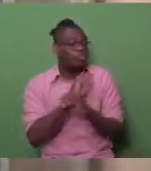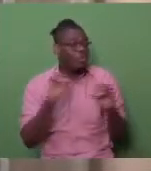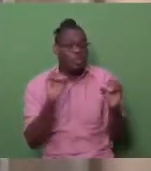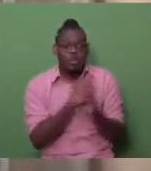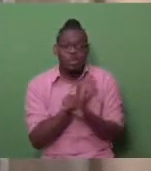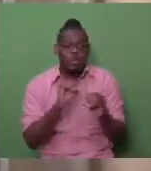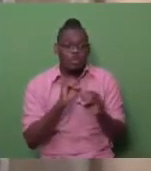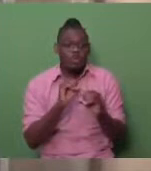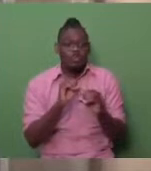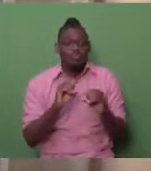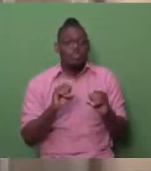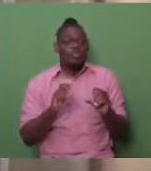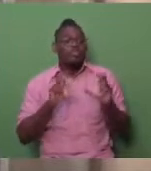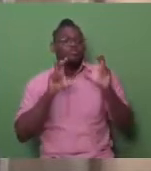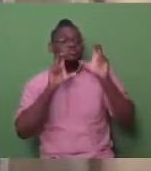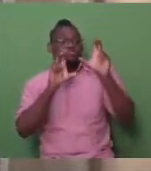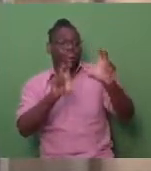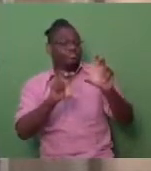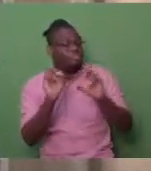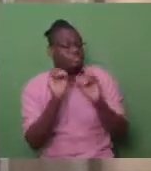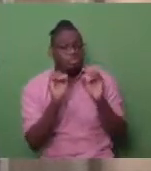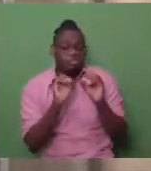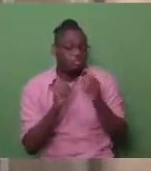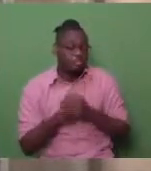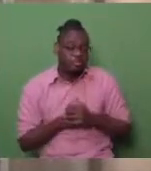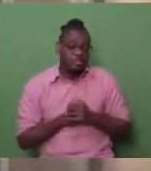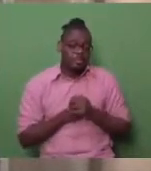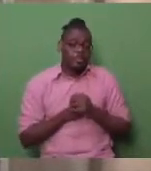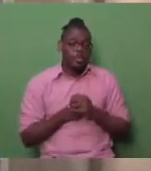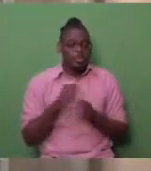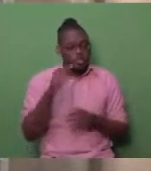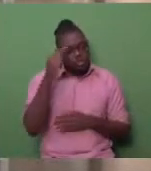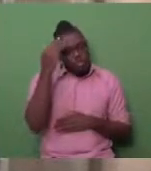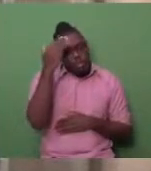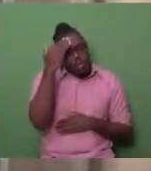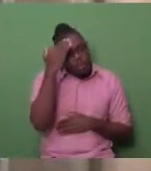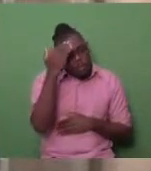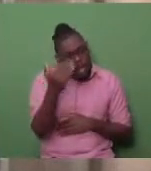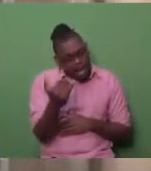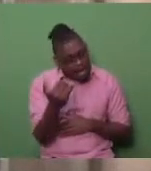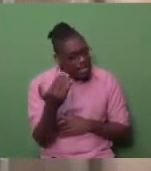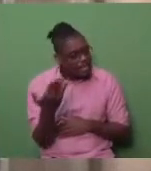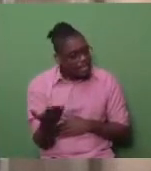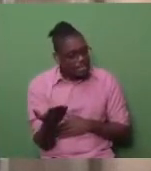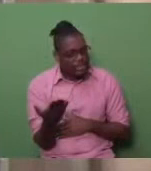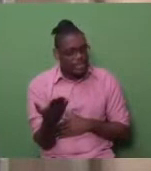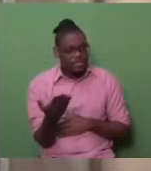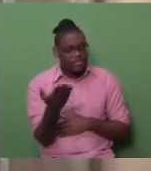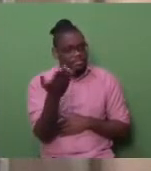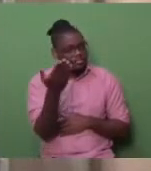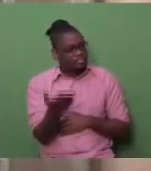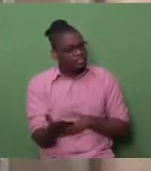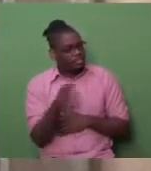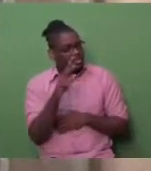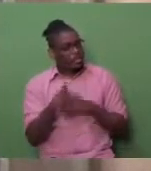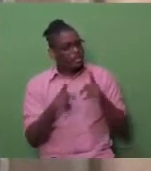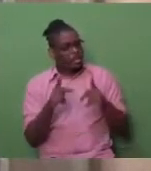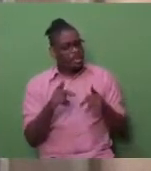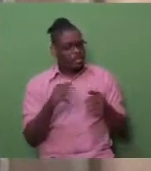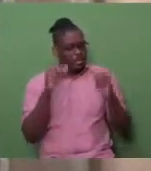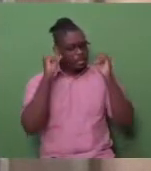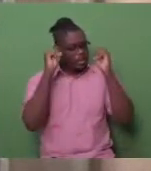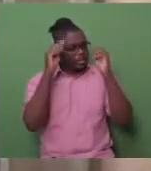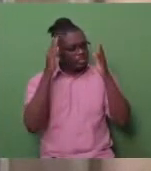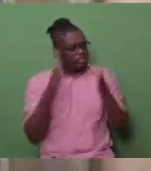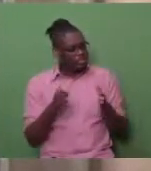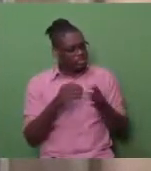Why are you all treating the girl like that? Why have you given her some money to build some houses? Have you built any houses since you came into office?